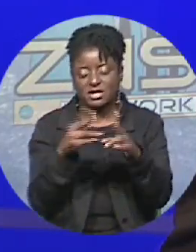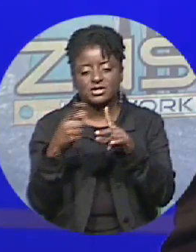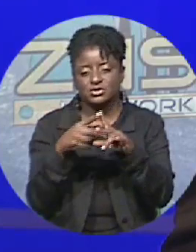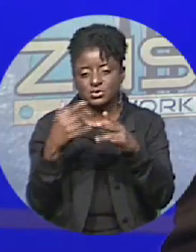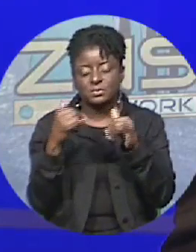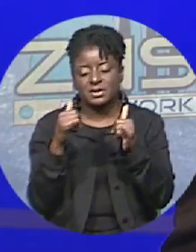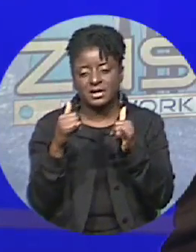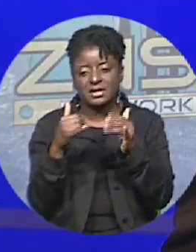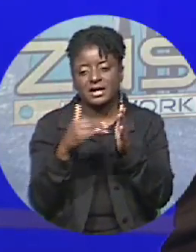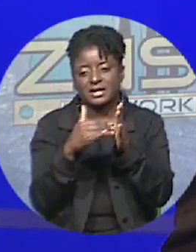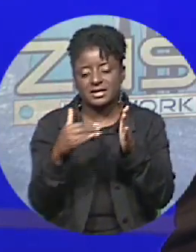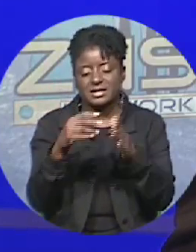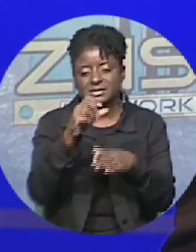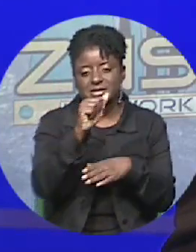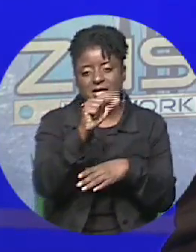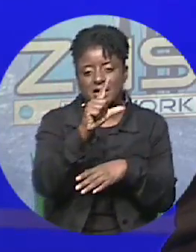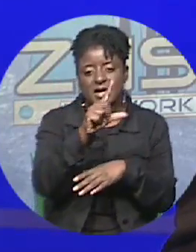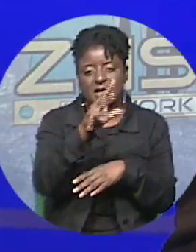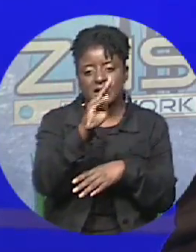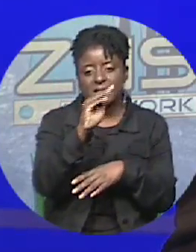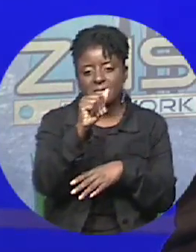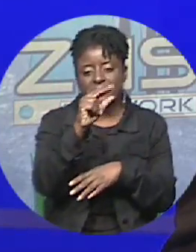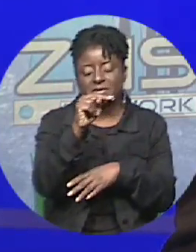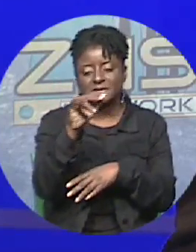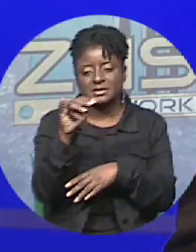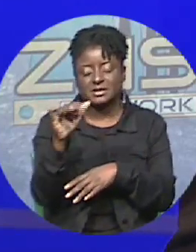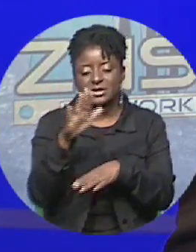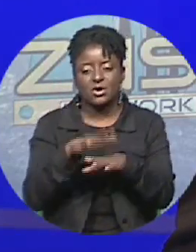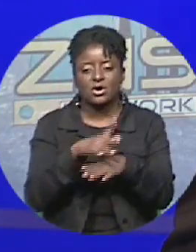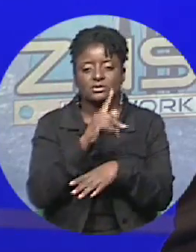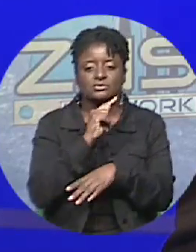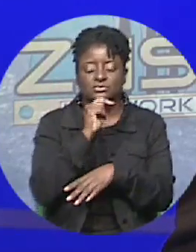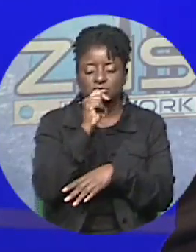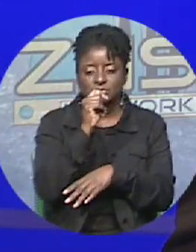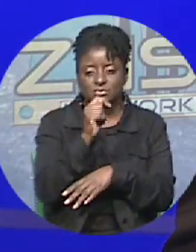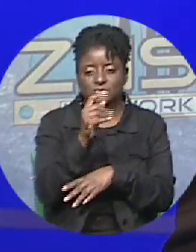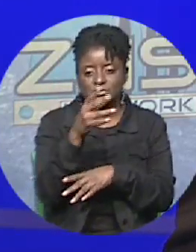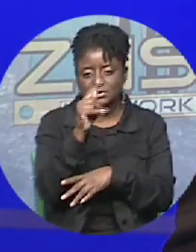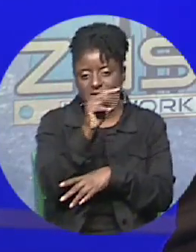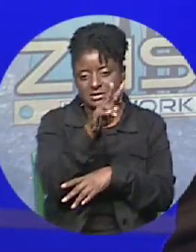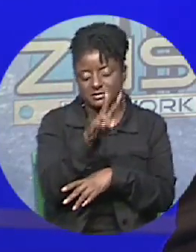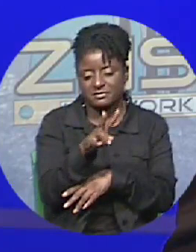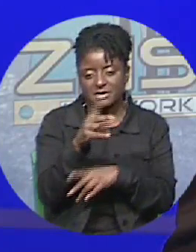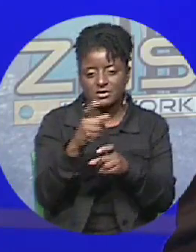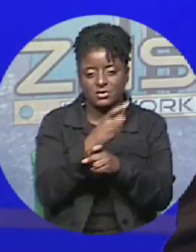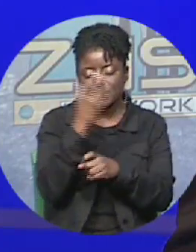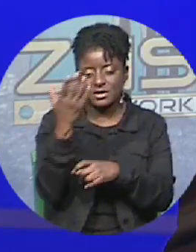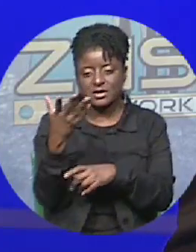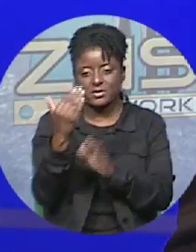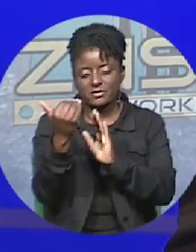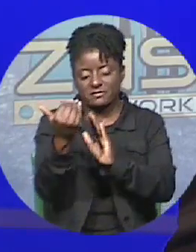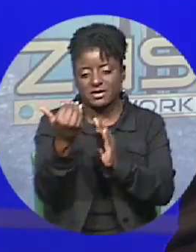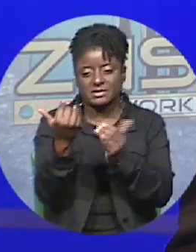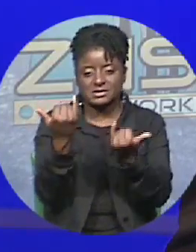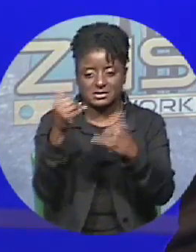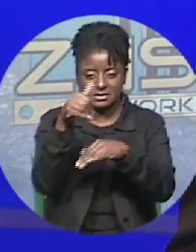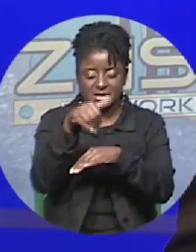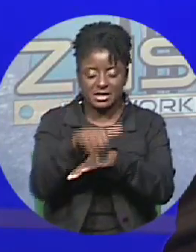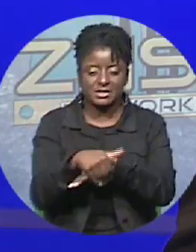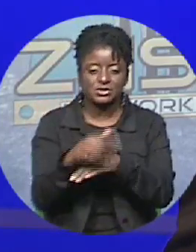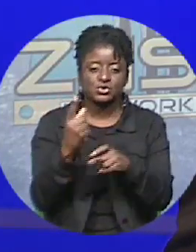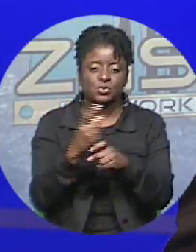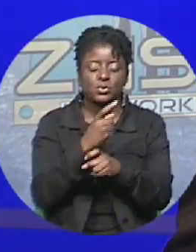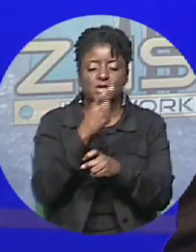14th-seeded Albany in another East Regional matchup on True TV. The winner there will face the winner of tonight's final game on True